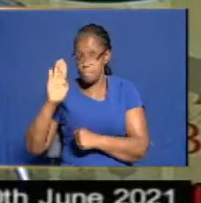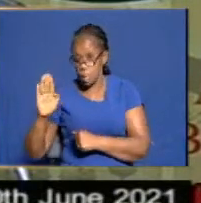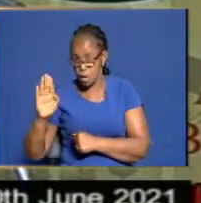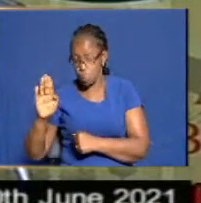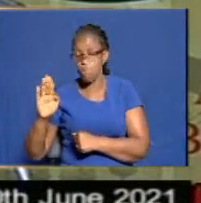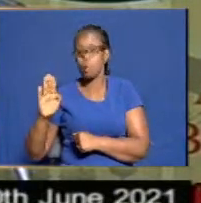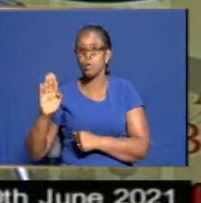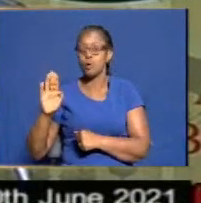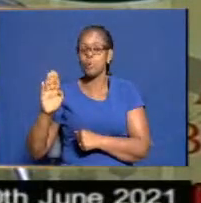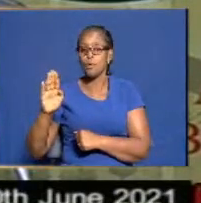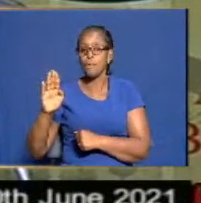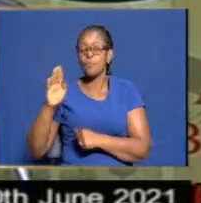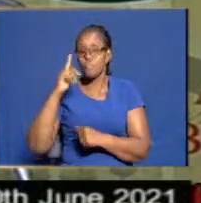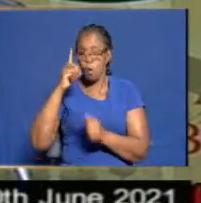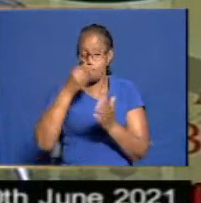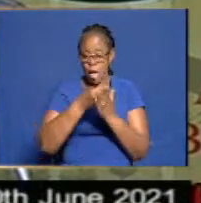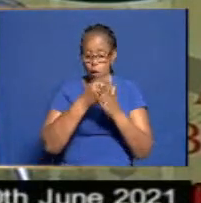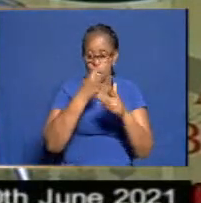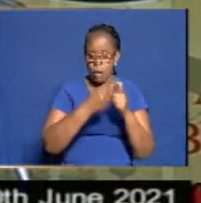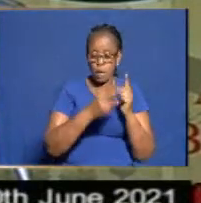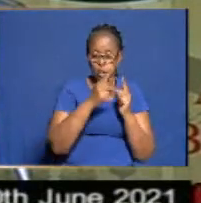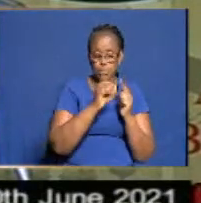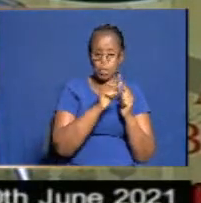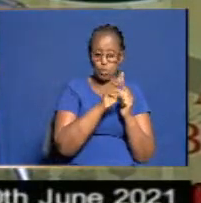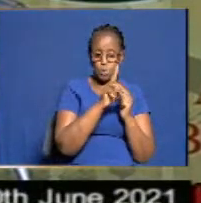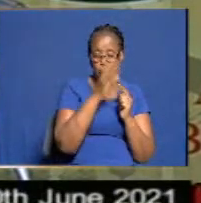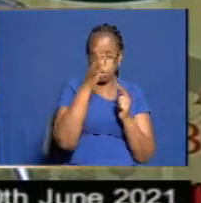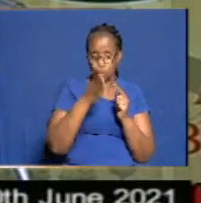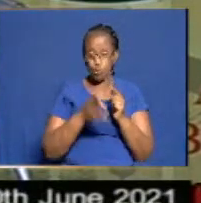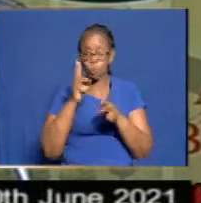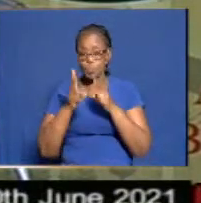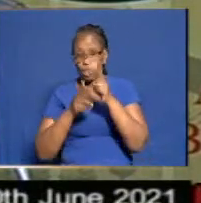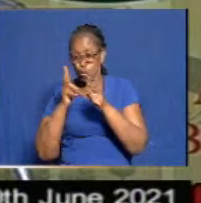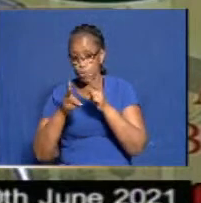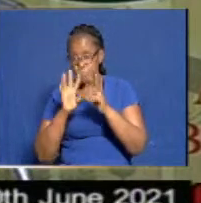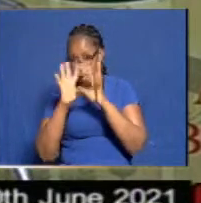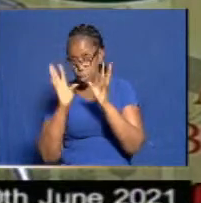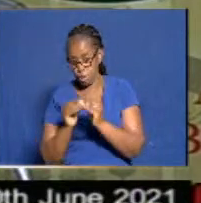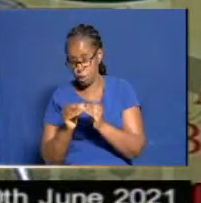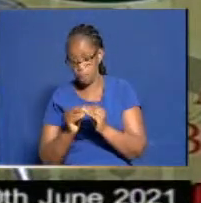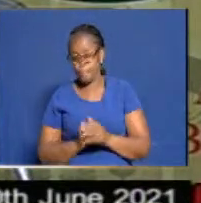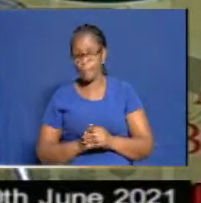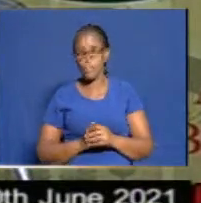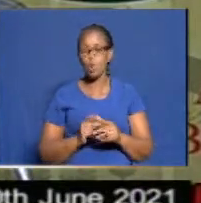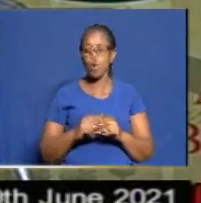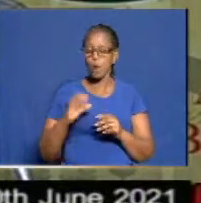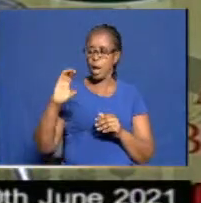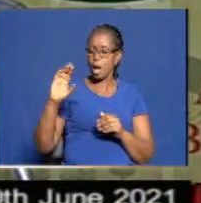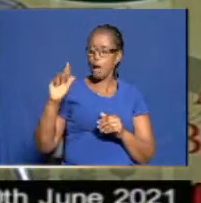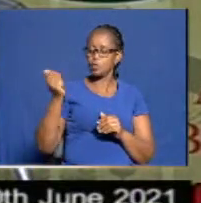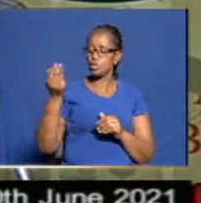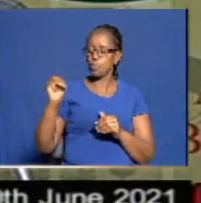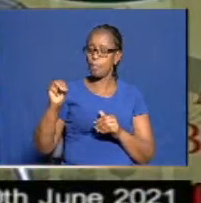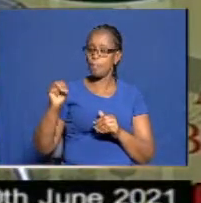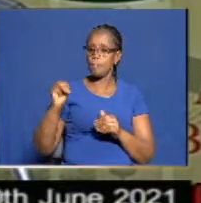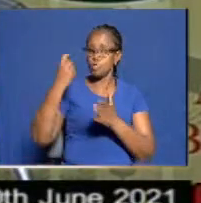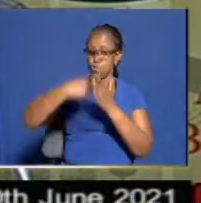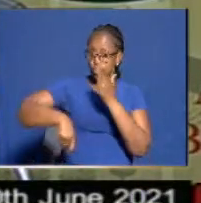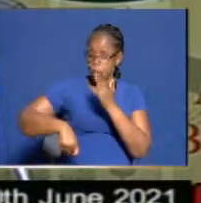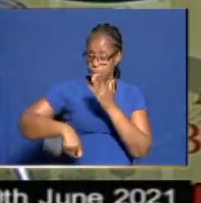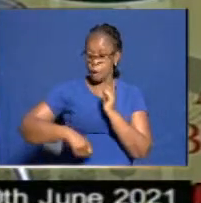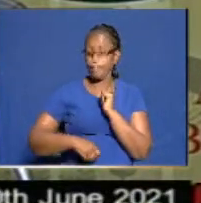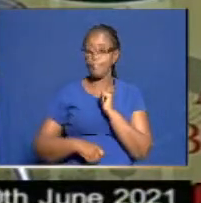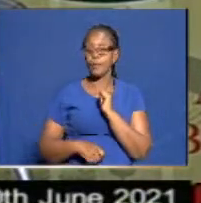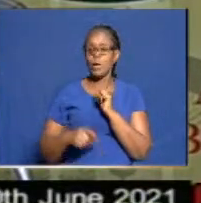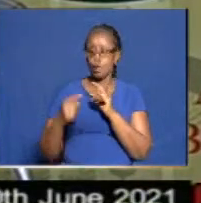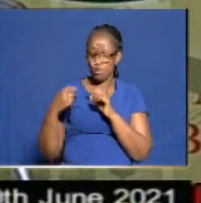the Exchequer for the financial year 2021-22 budget. On custom duties, Mr. Speaker,